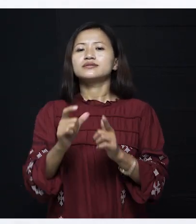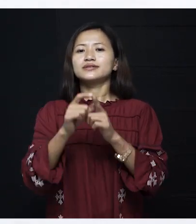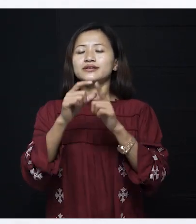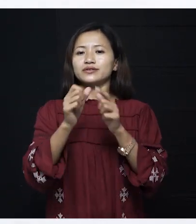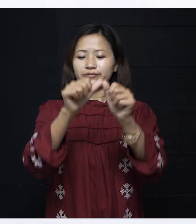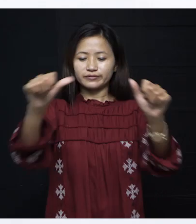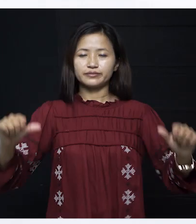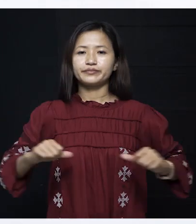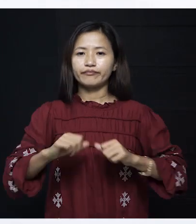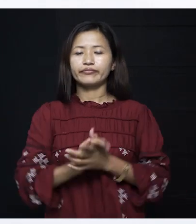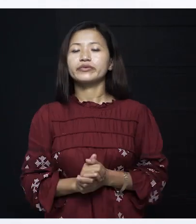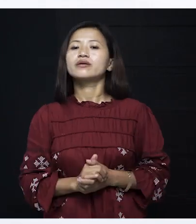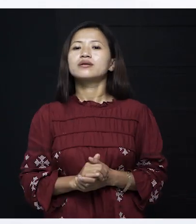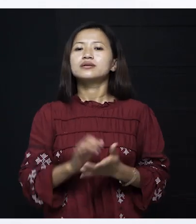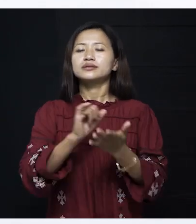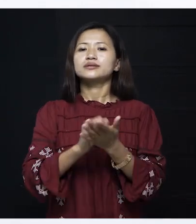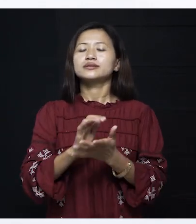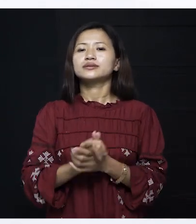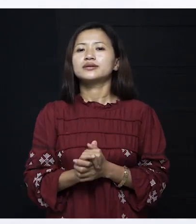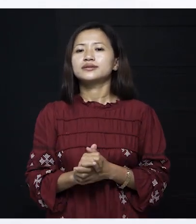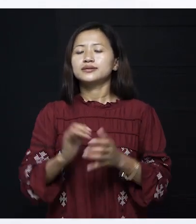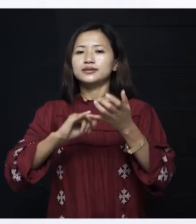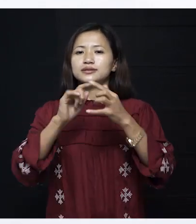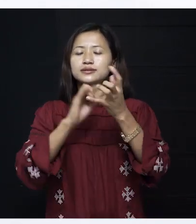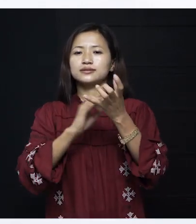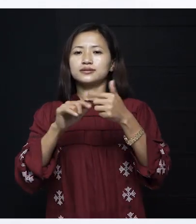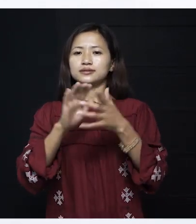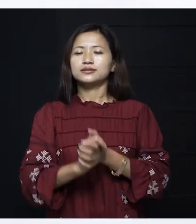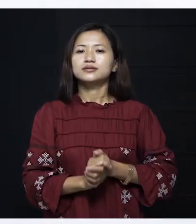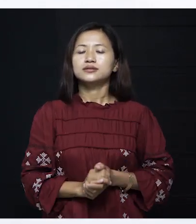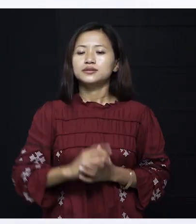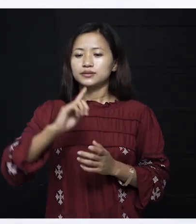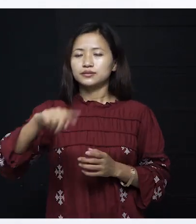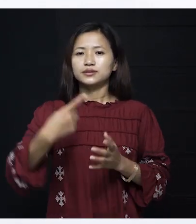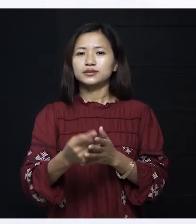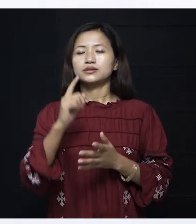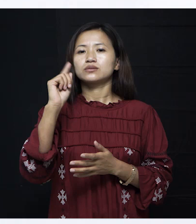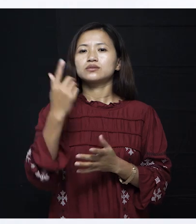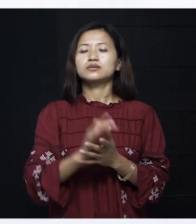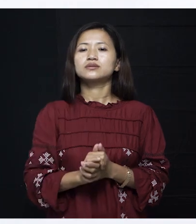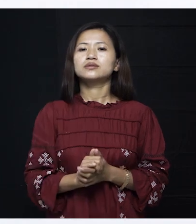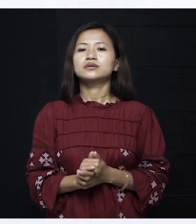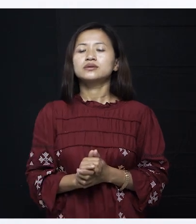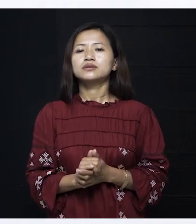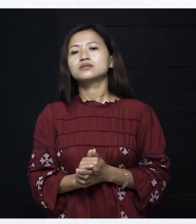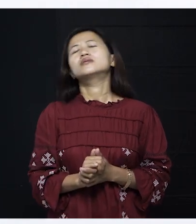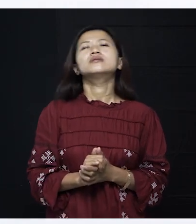definite area, okay? So that is called as the census. Then the next one is, we call it